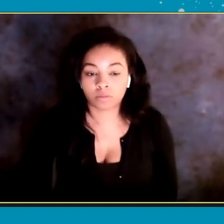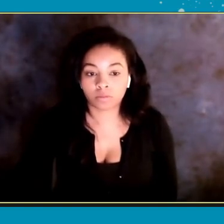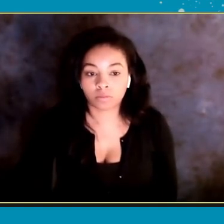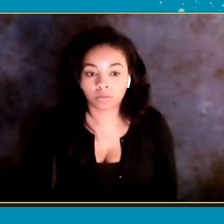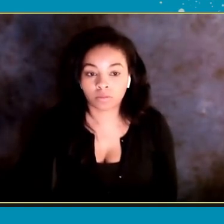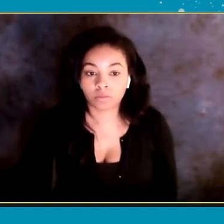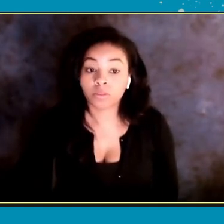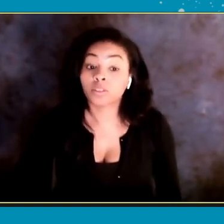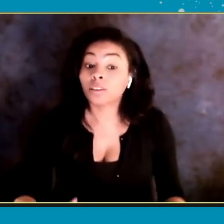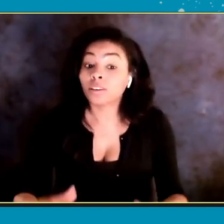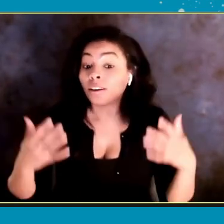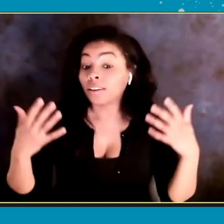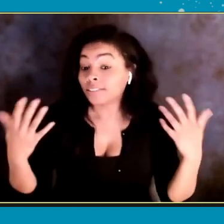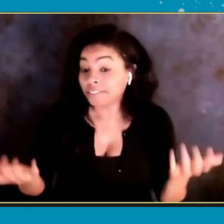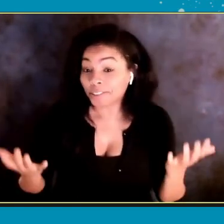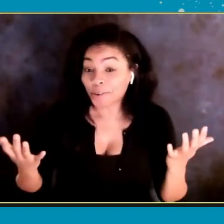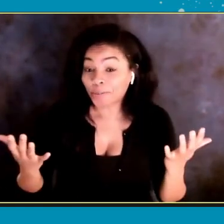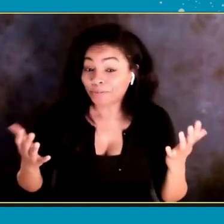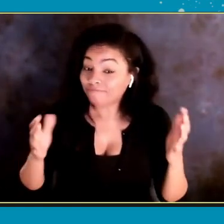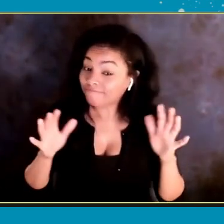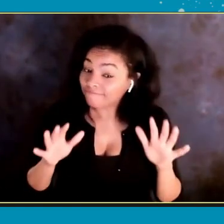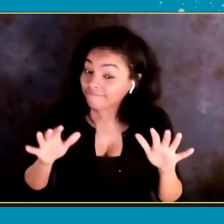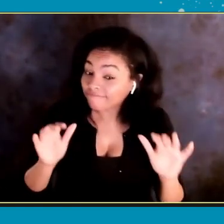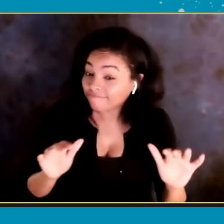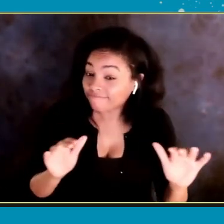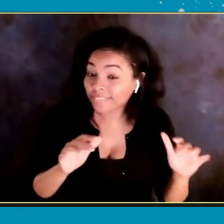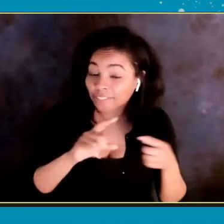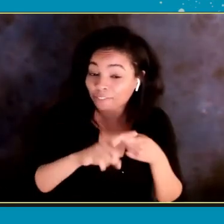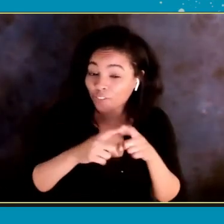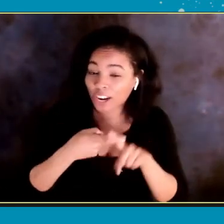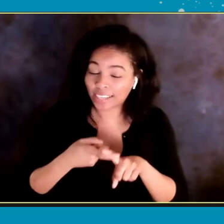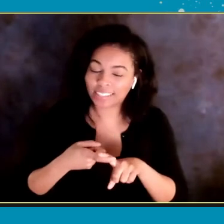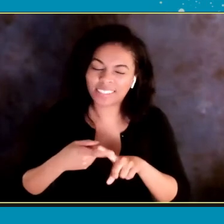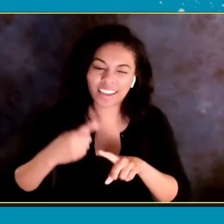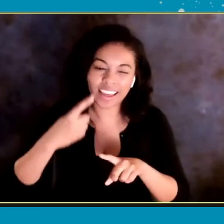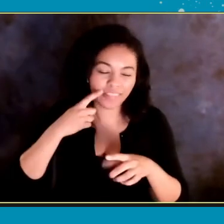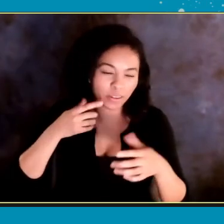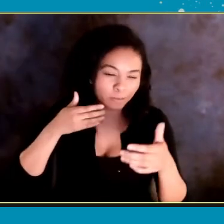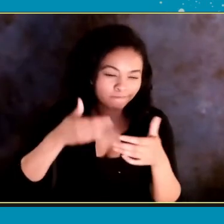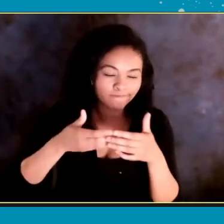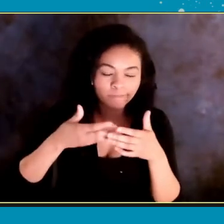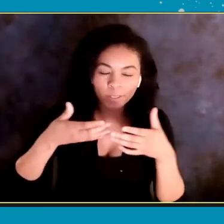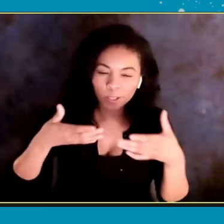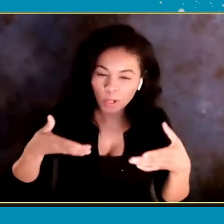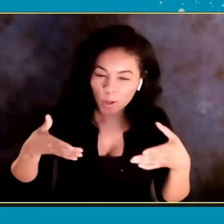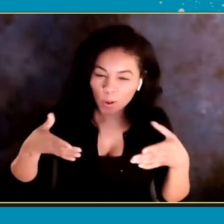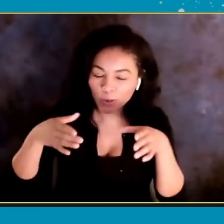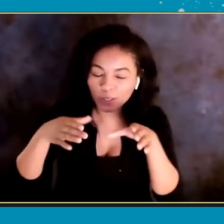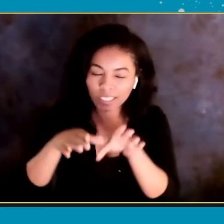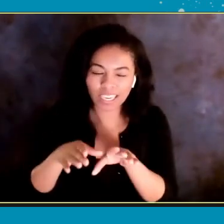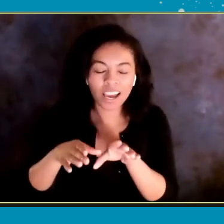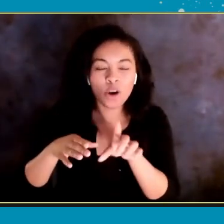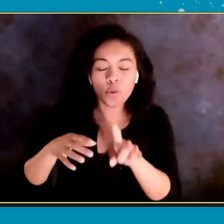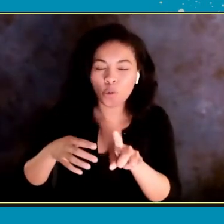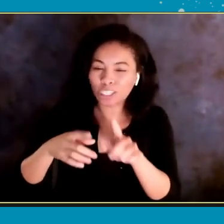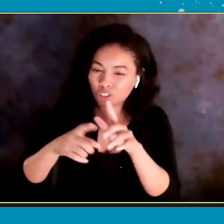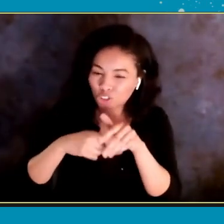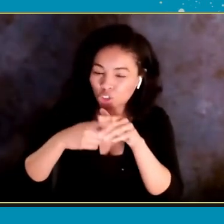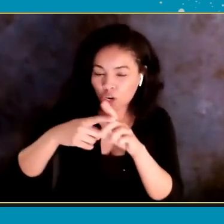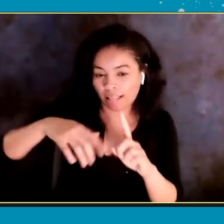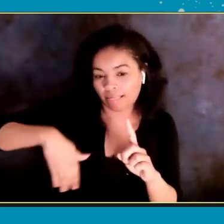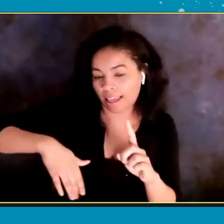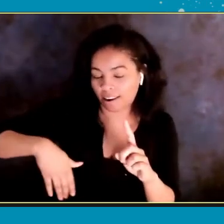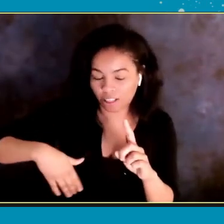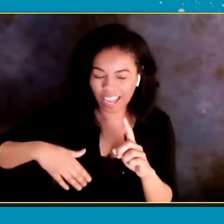So, friends, I think we're winding down. I know we started a little late and we've gone a little late, so I won't hold